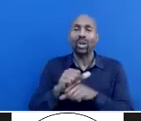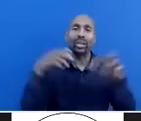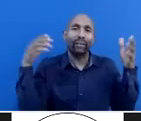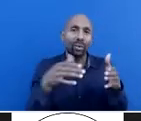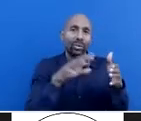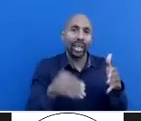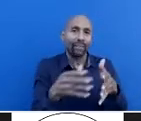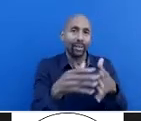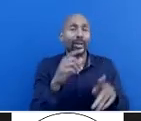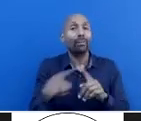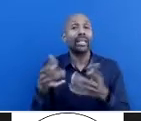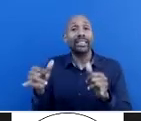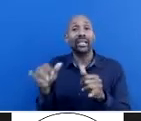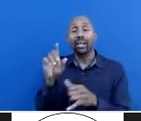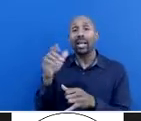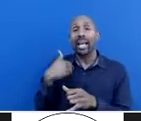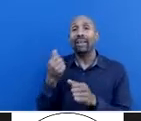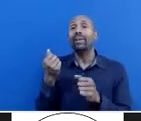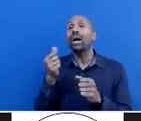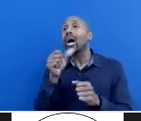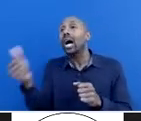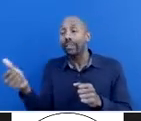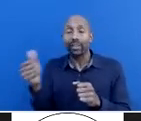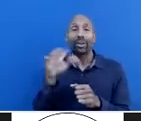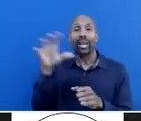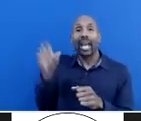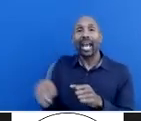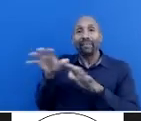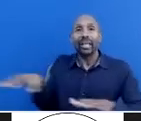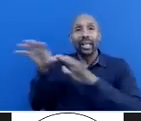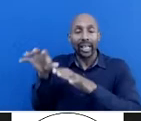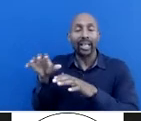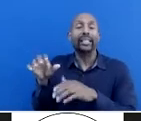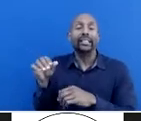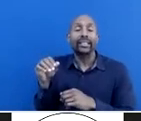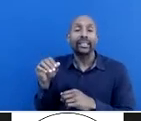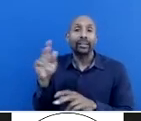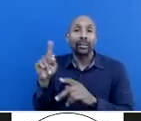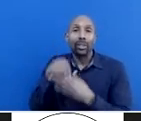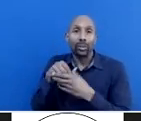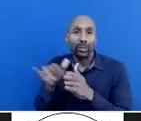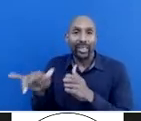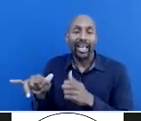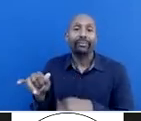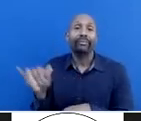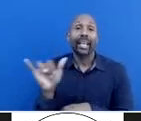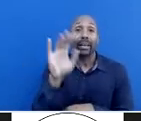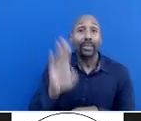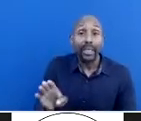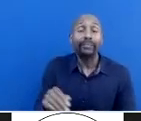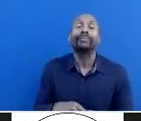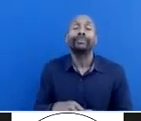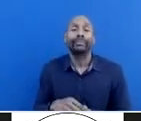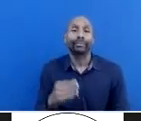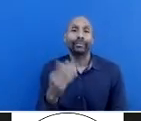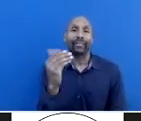the relevant context for these talismanic power objects. In the 1500s, these